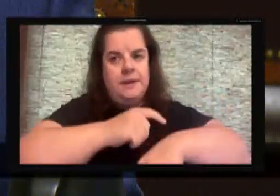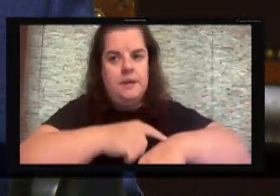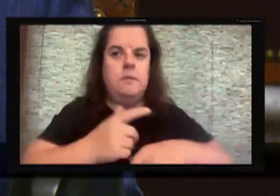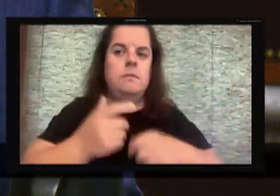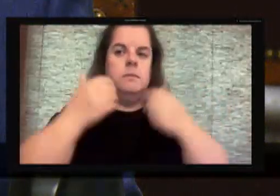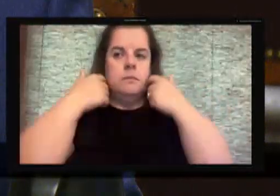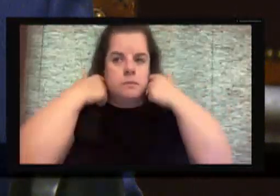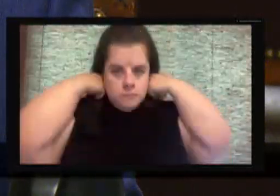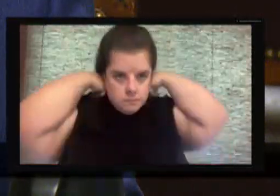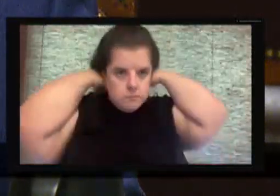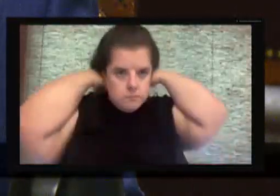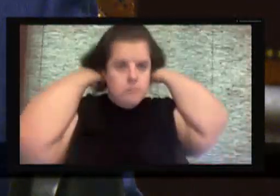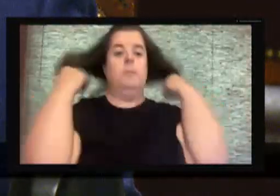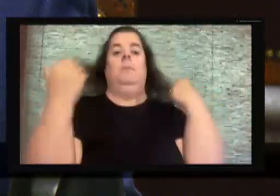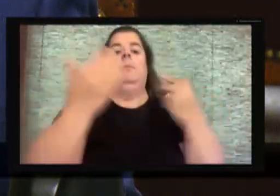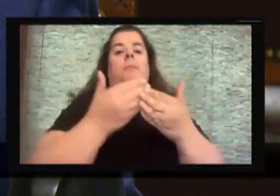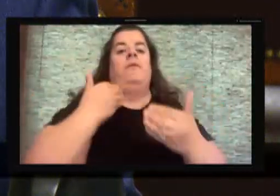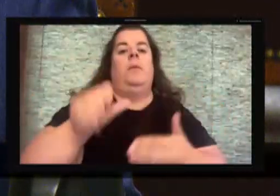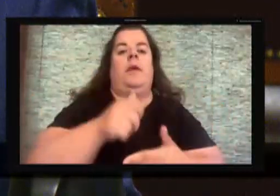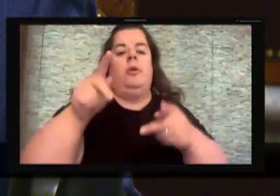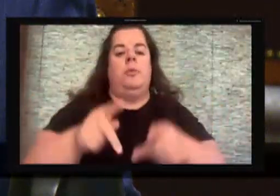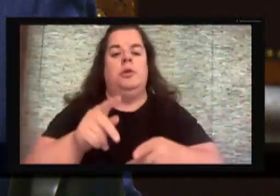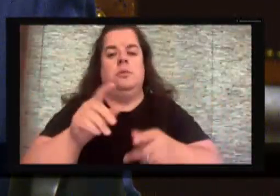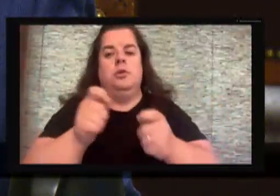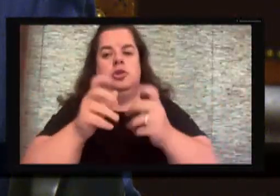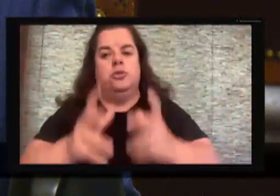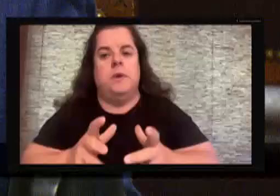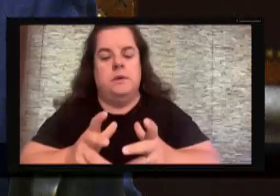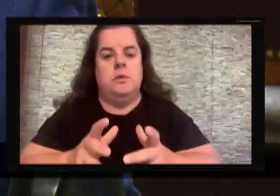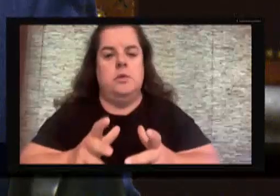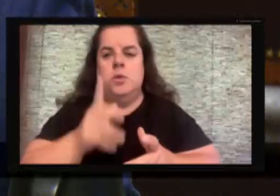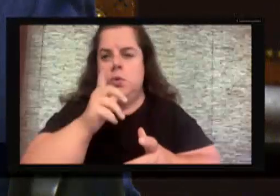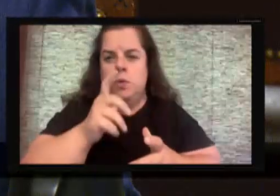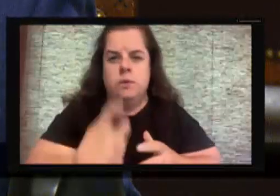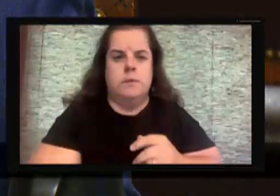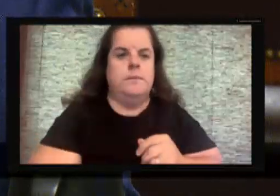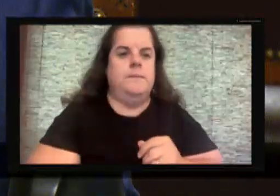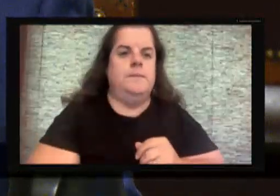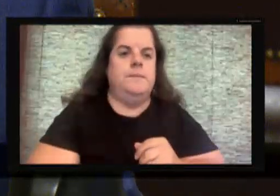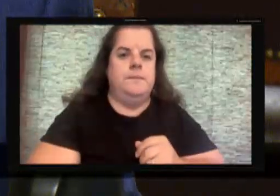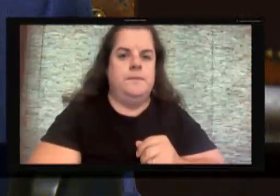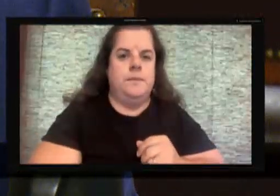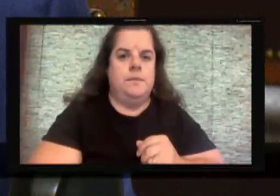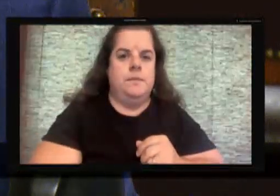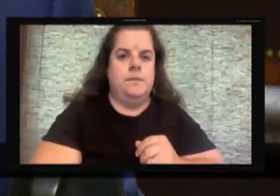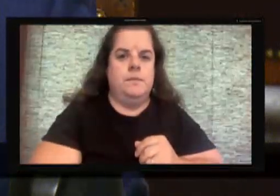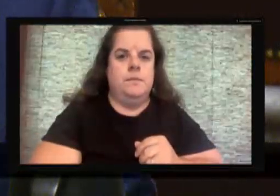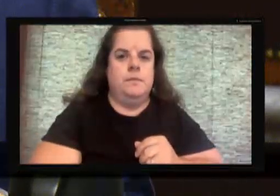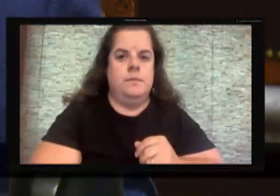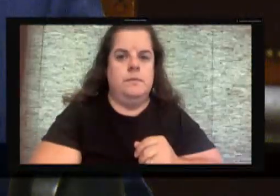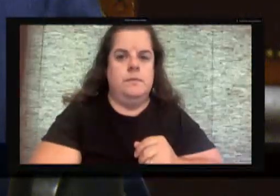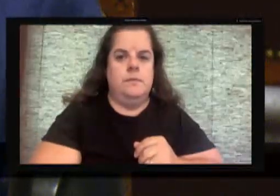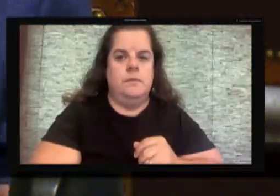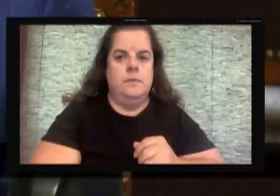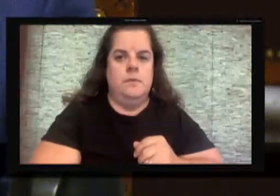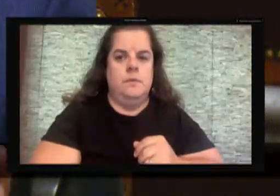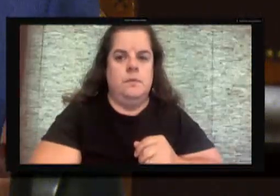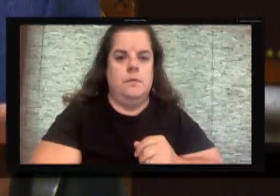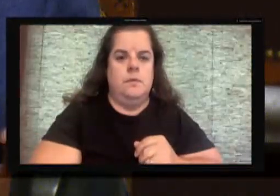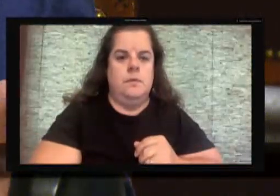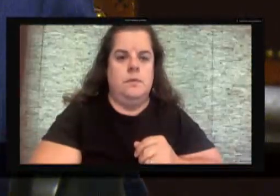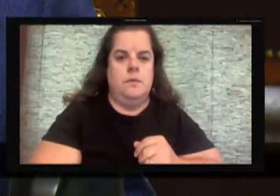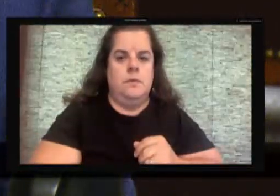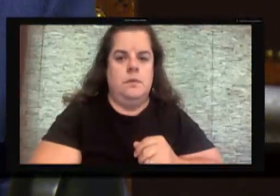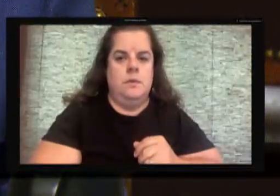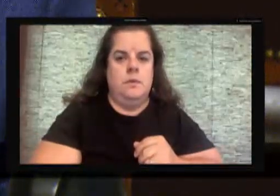Director Teresa. Who was the director before Schmidt? It was Public Safety. Wendell Hisrich, which he also agreed.